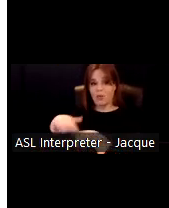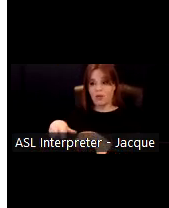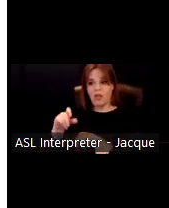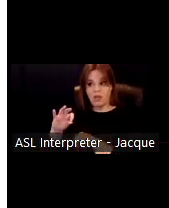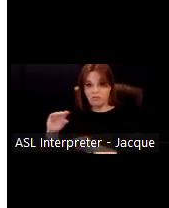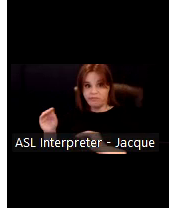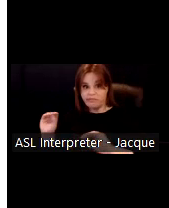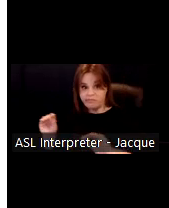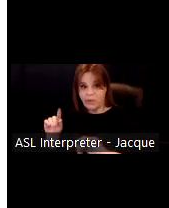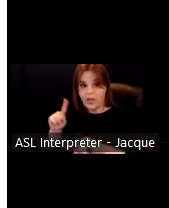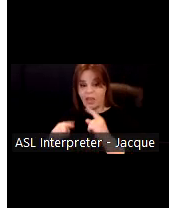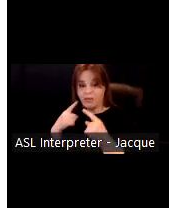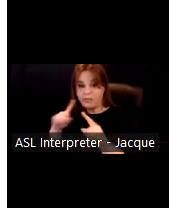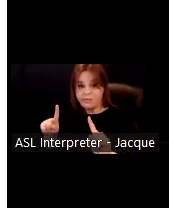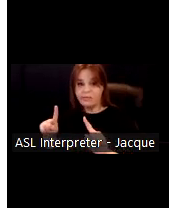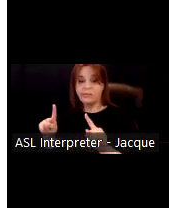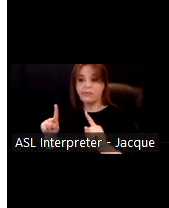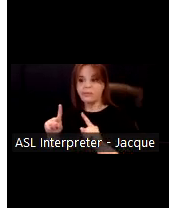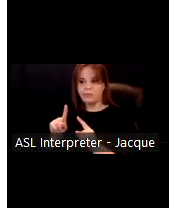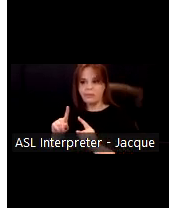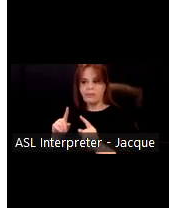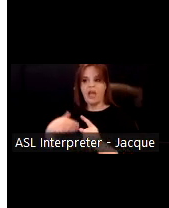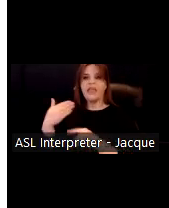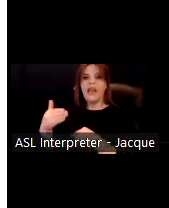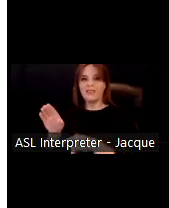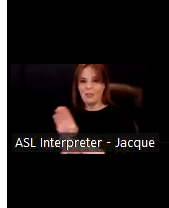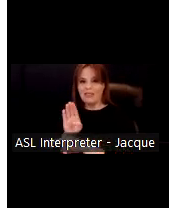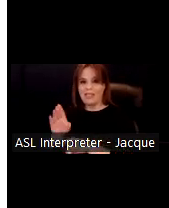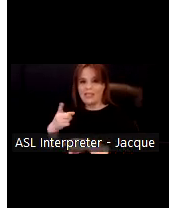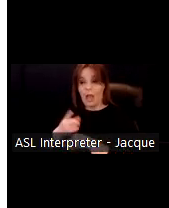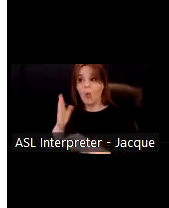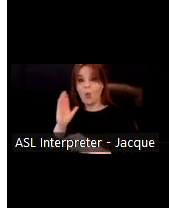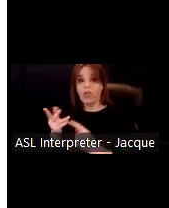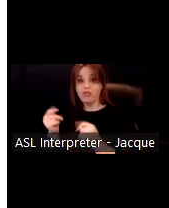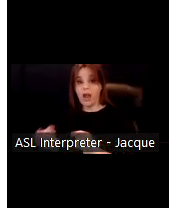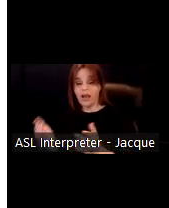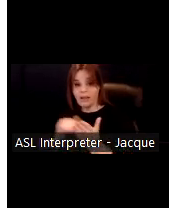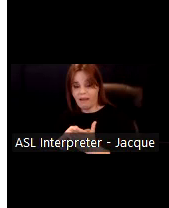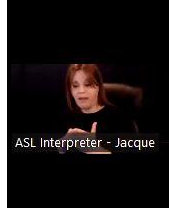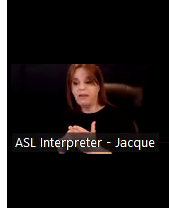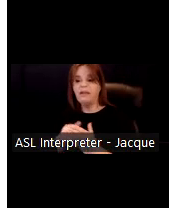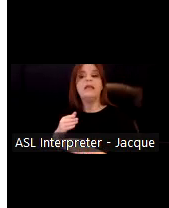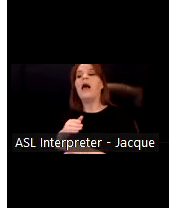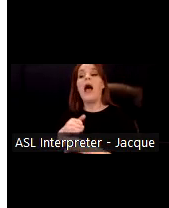in the first attempt, we'll try again the following business day. And after our second attempt the following business